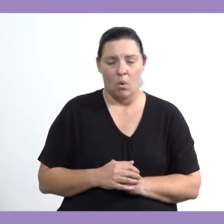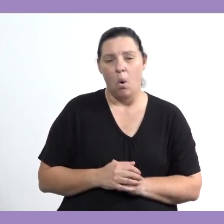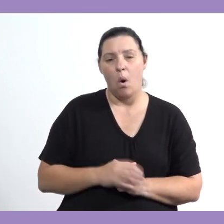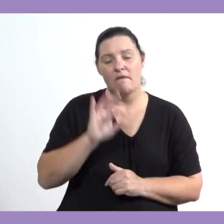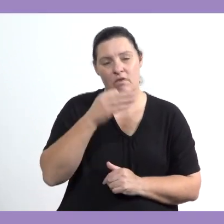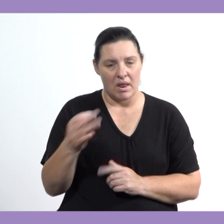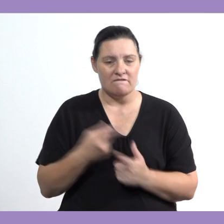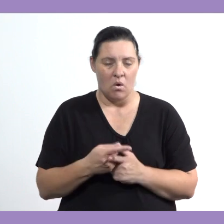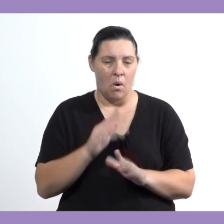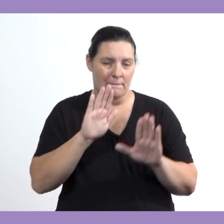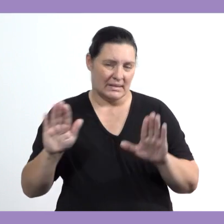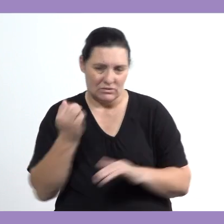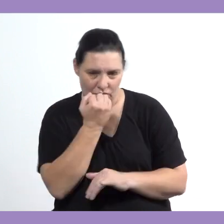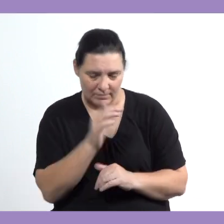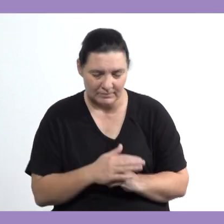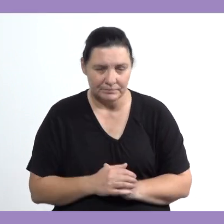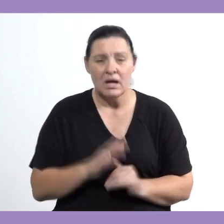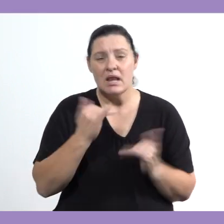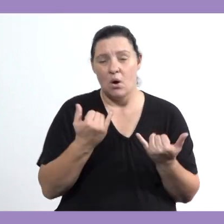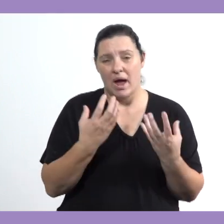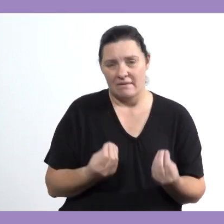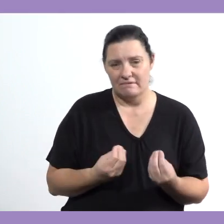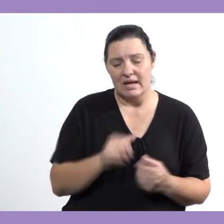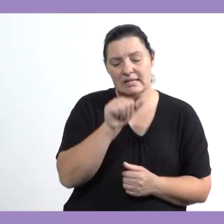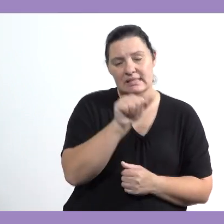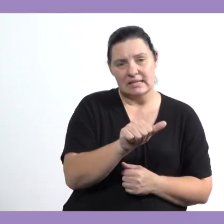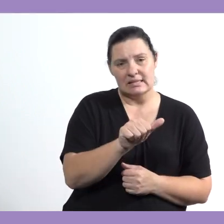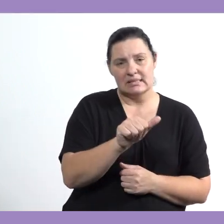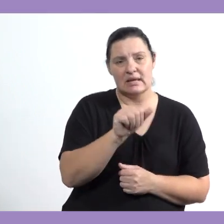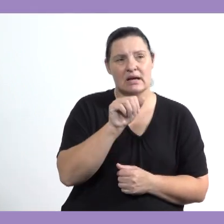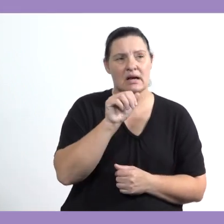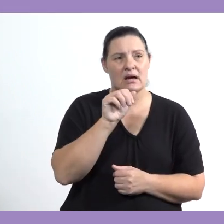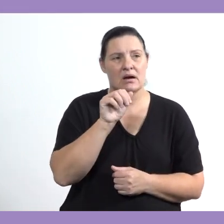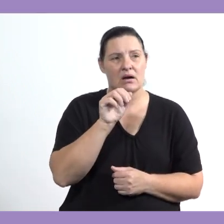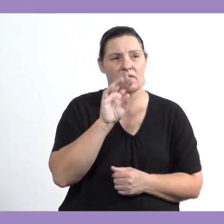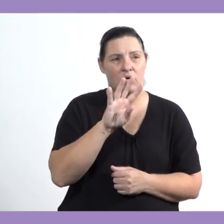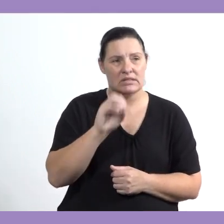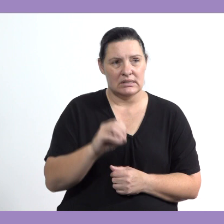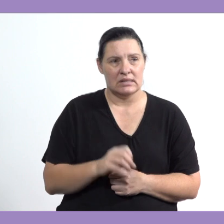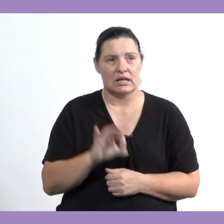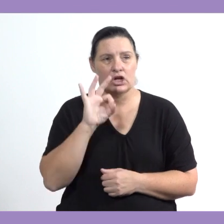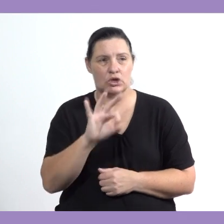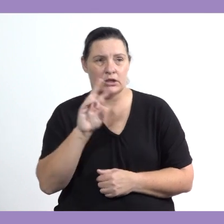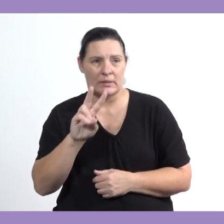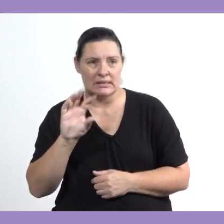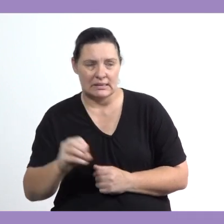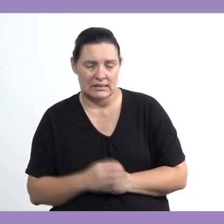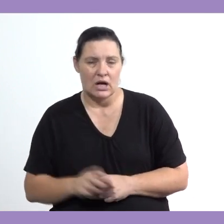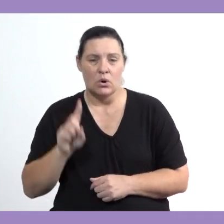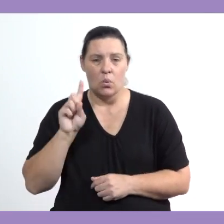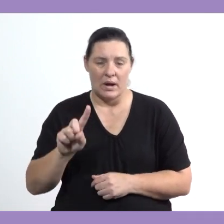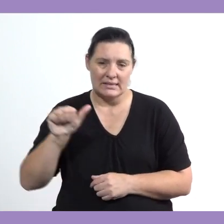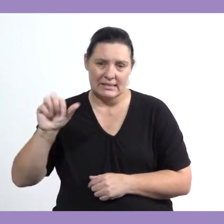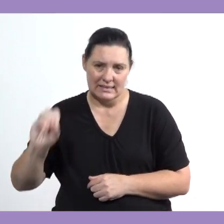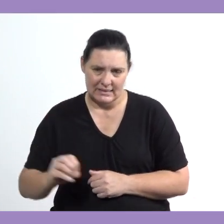sorry. Then when we look at the next one, we have 640, and then we have 320, and then we